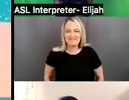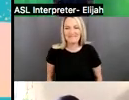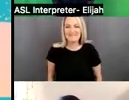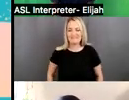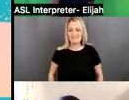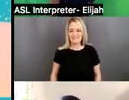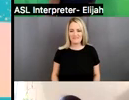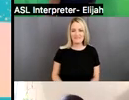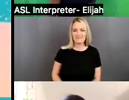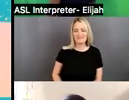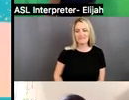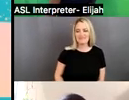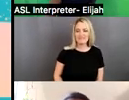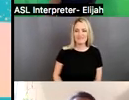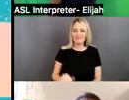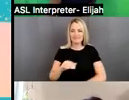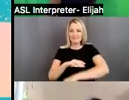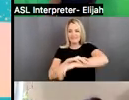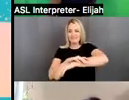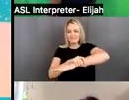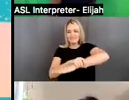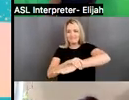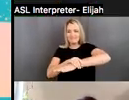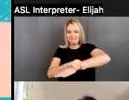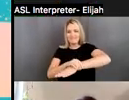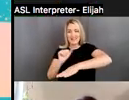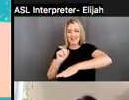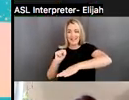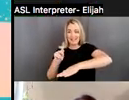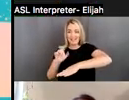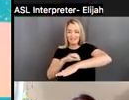Maybe your ankle and your toes.